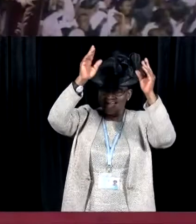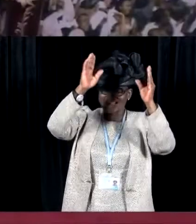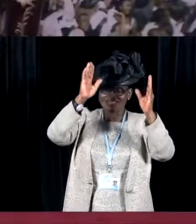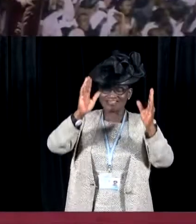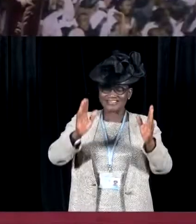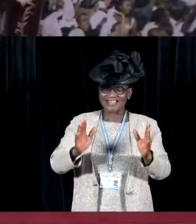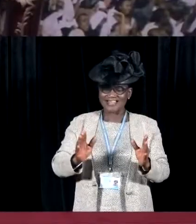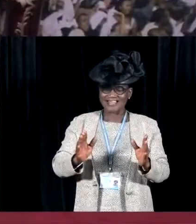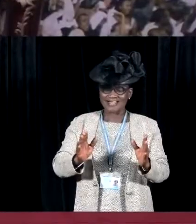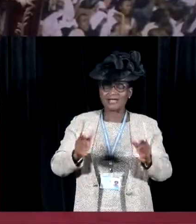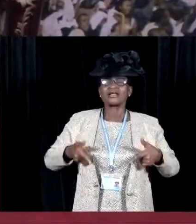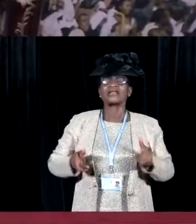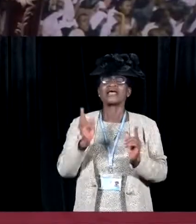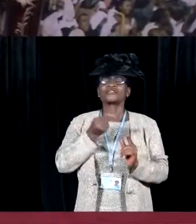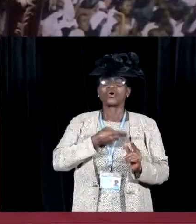Let us pray.